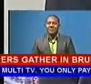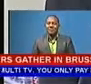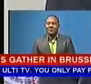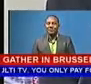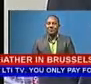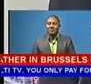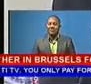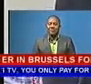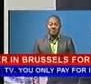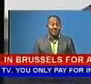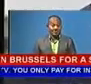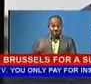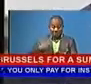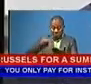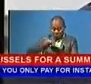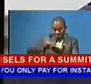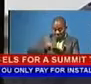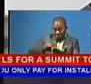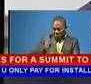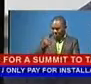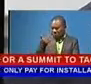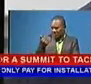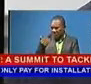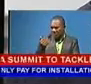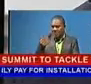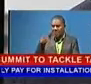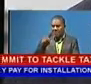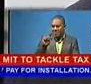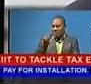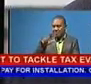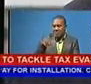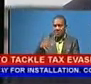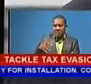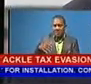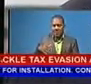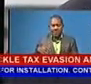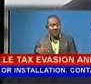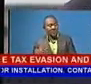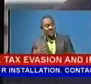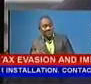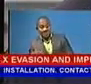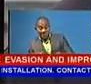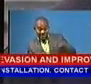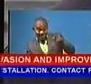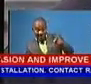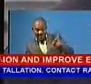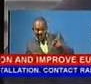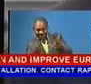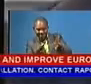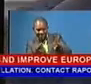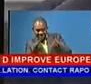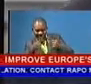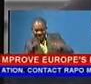To the note we took on the 15th May in the afternoon, the witness gave the list of the